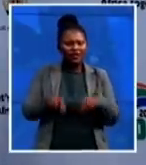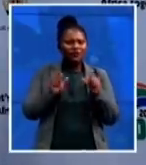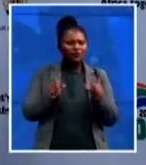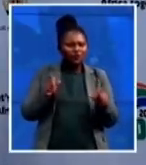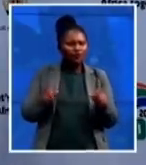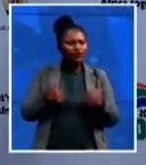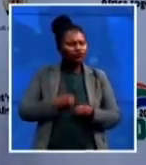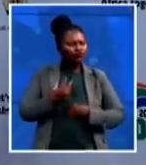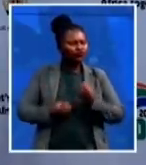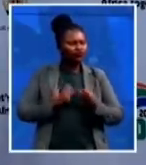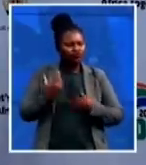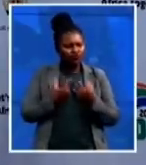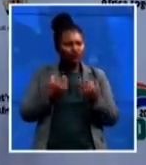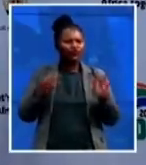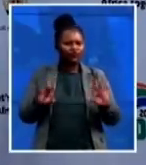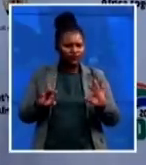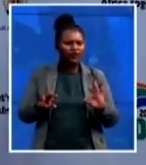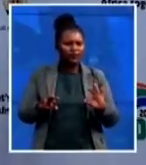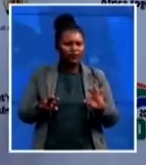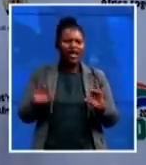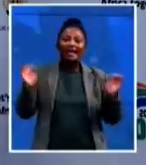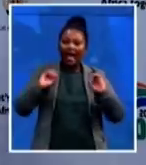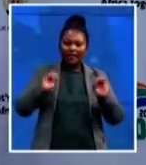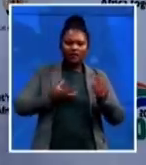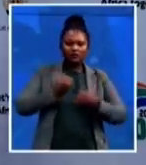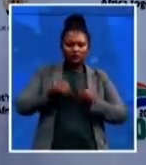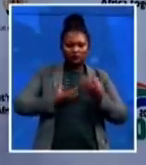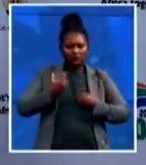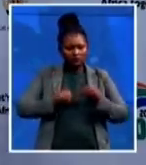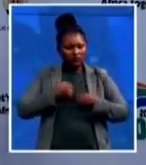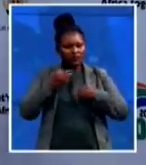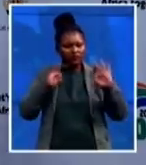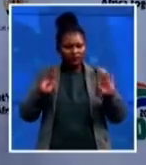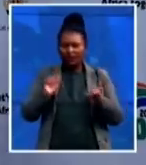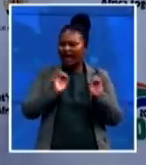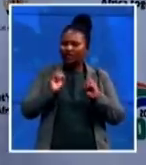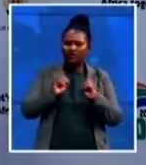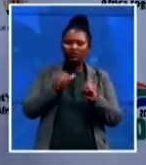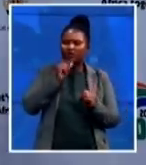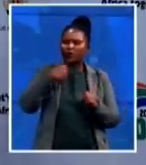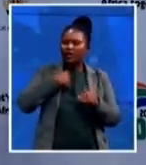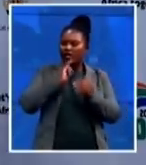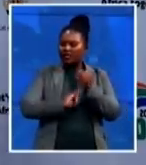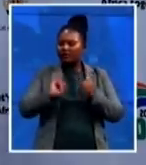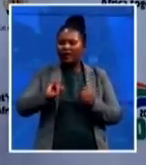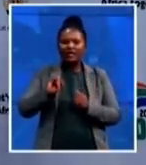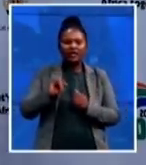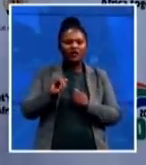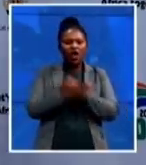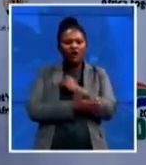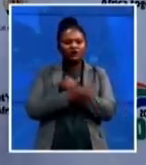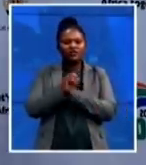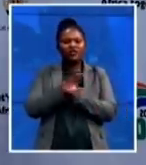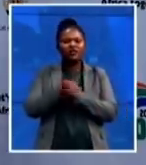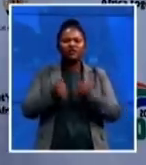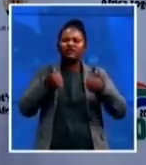There's nothing wrong in people saying you want your independent country in South Africa. We want you to say that because the constitution of this